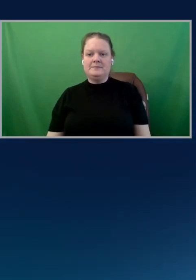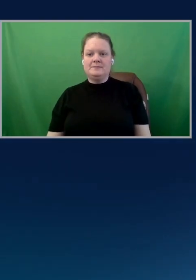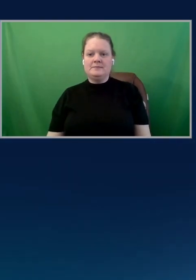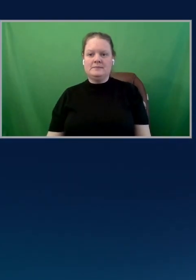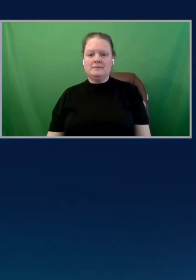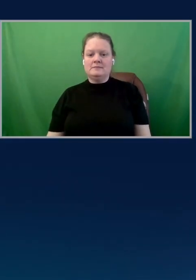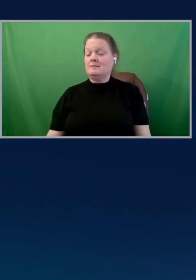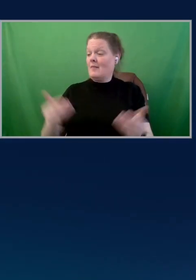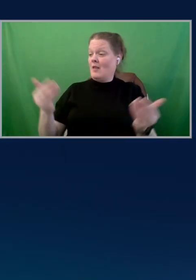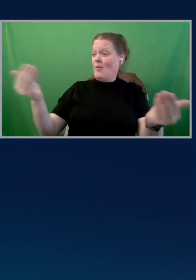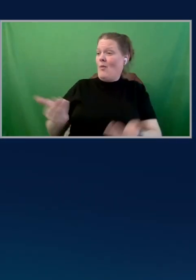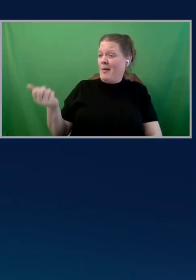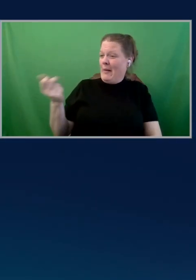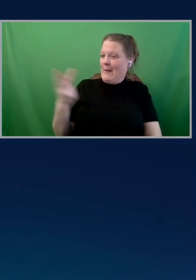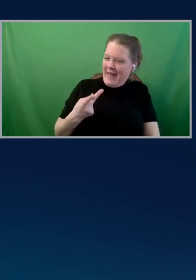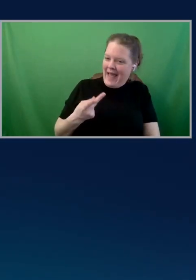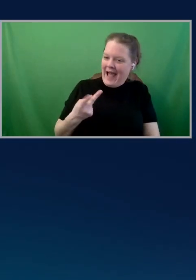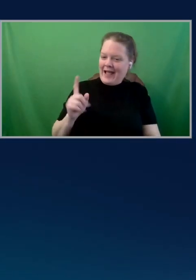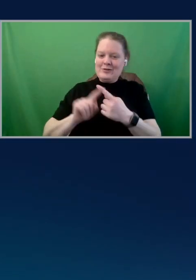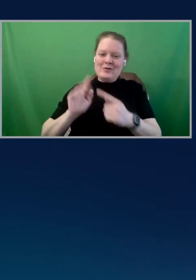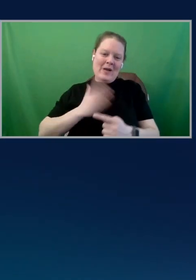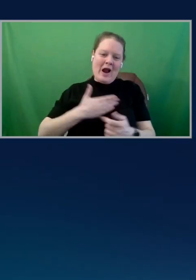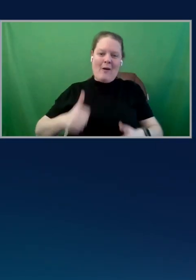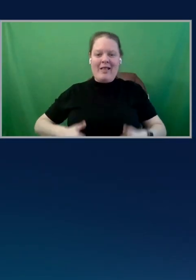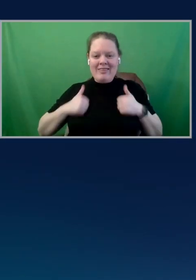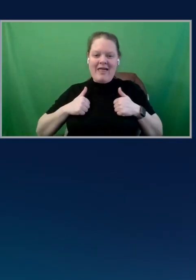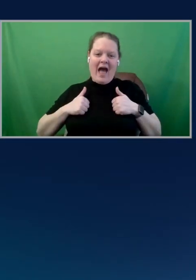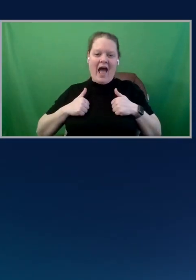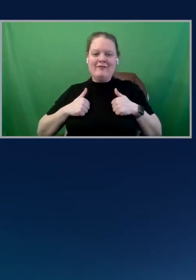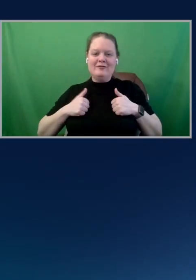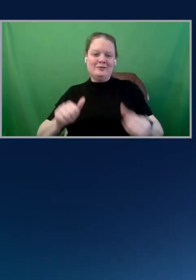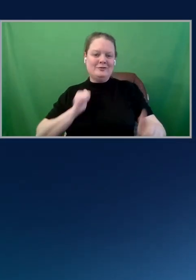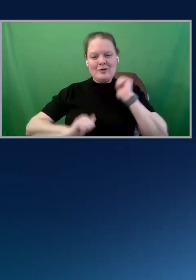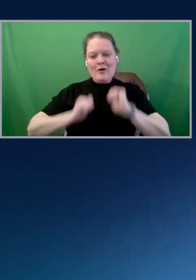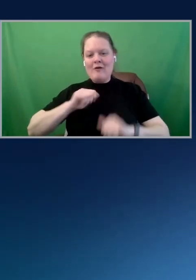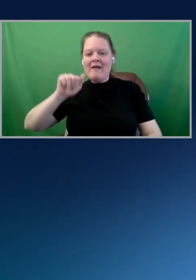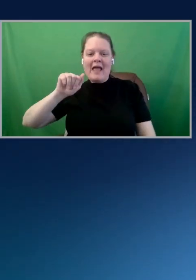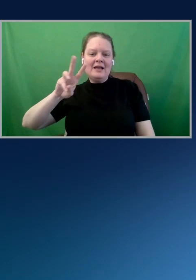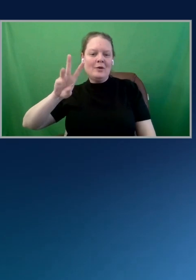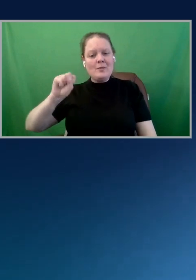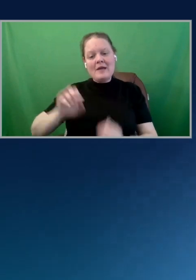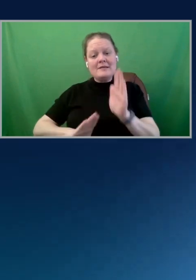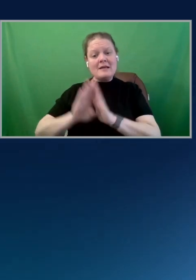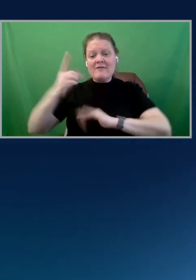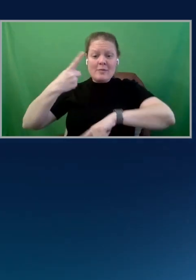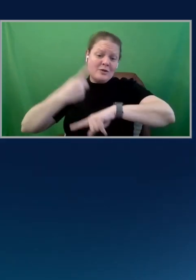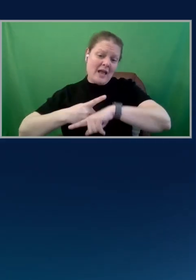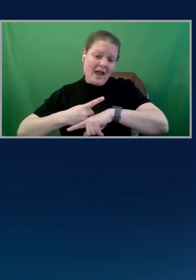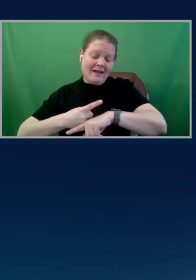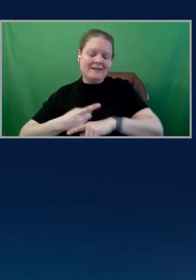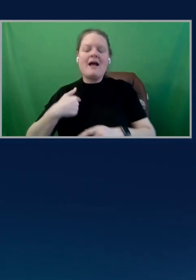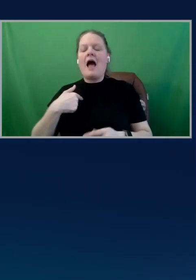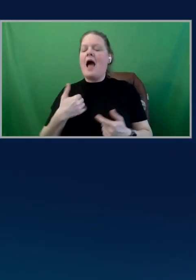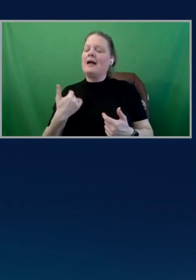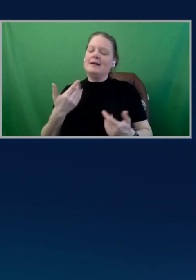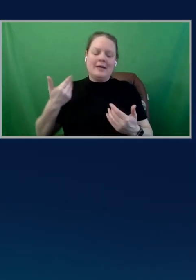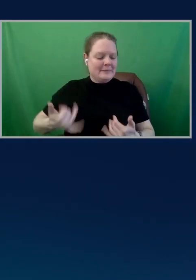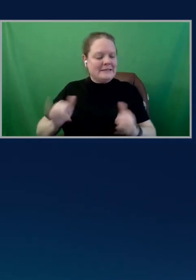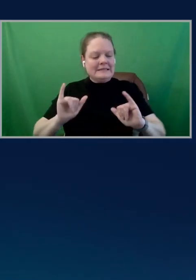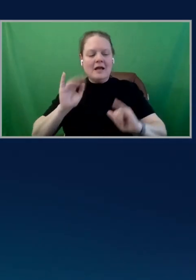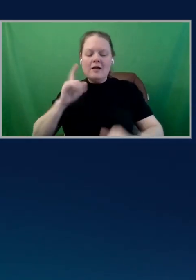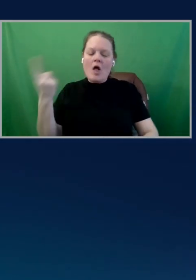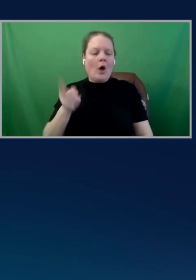Welcome back to our live coverage of AWS Developer Day. I am still and will always be